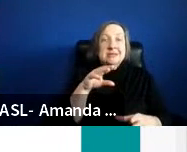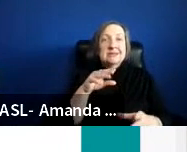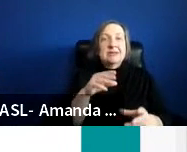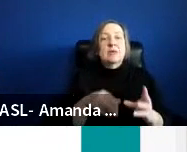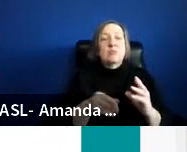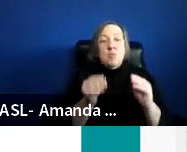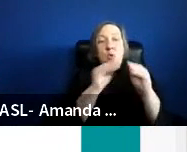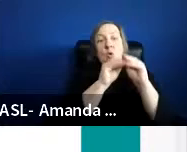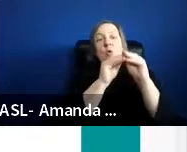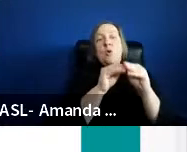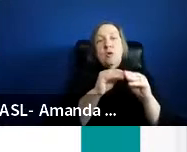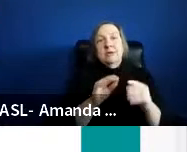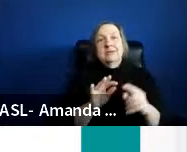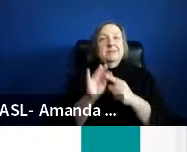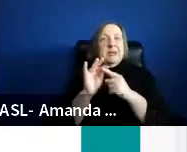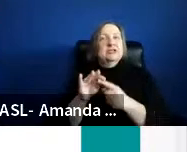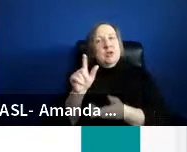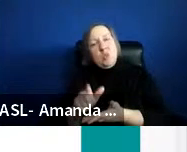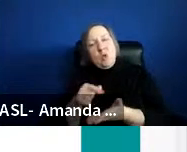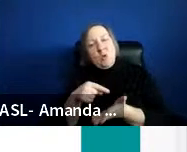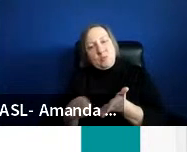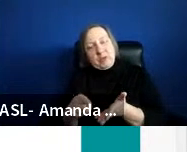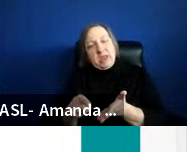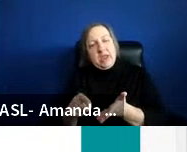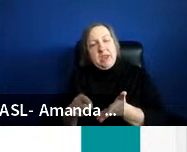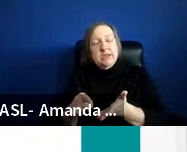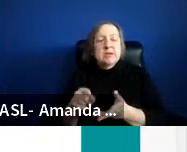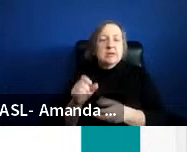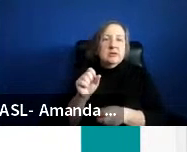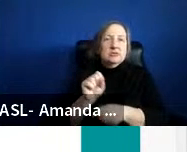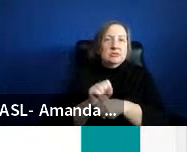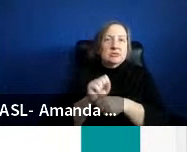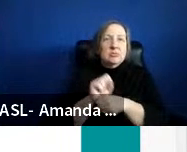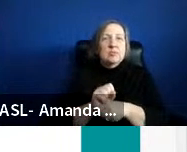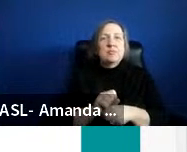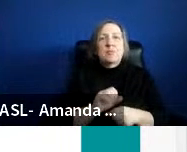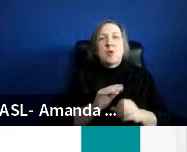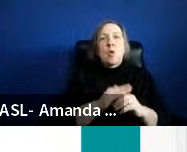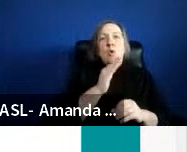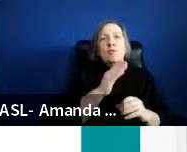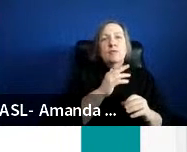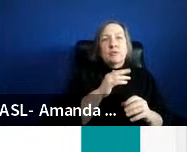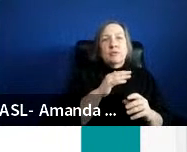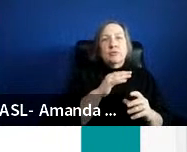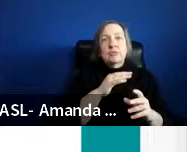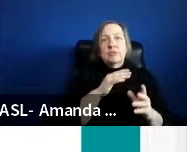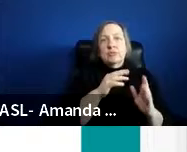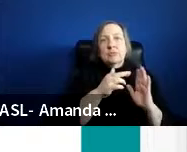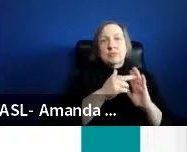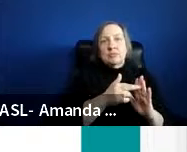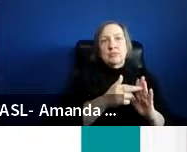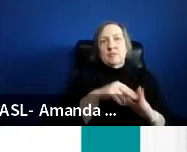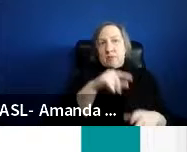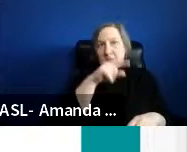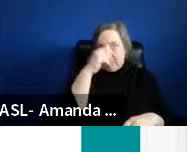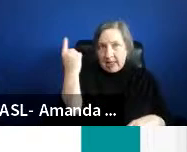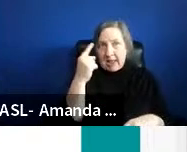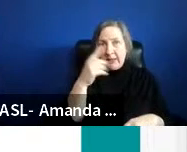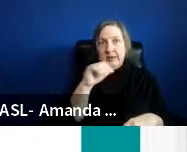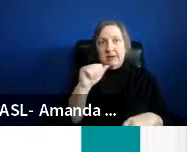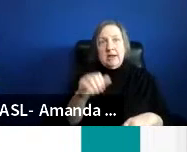trades. There is underrepresentation for Black and Asian workers. There are also clear wage equity trends in the